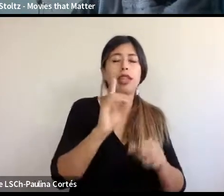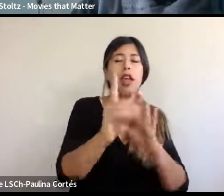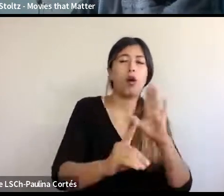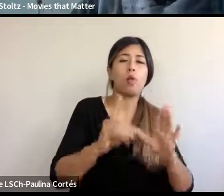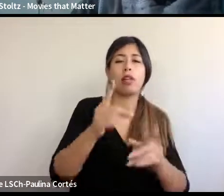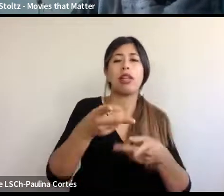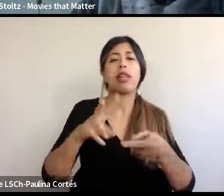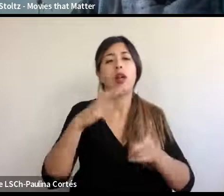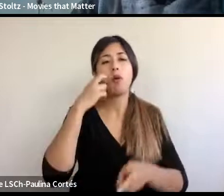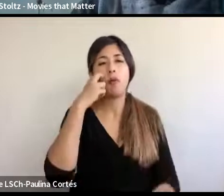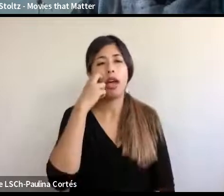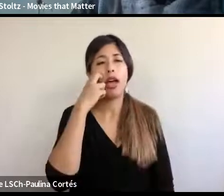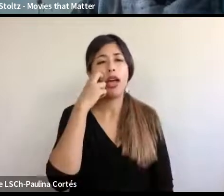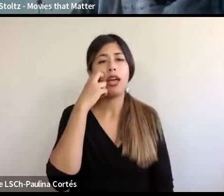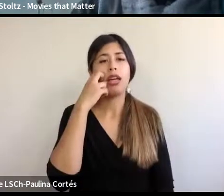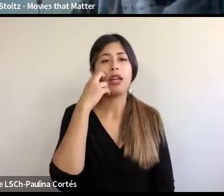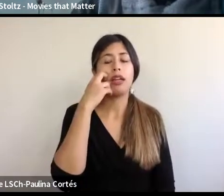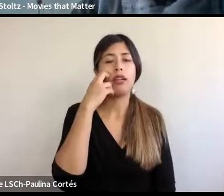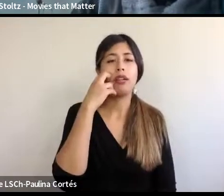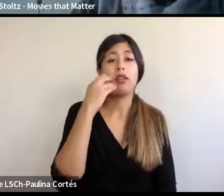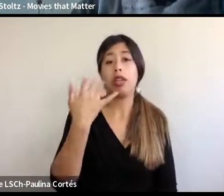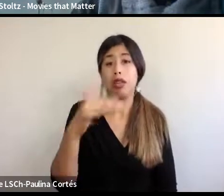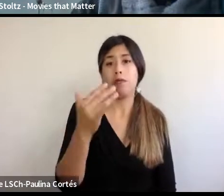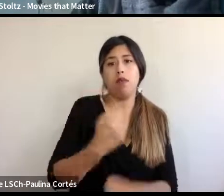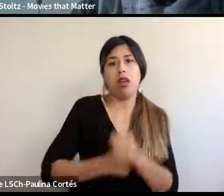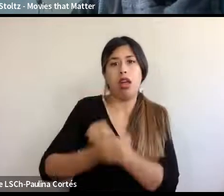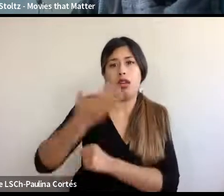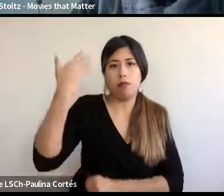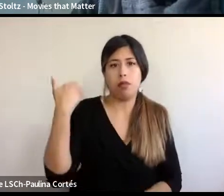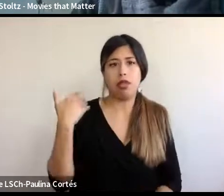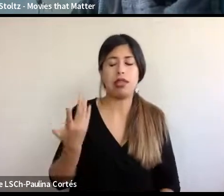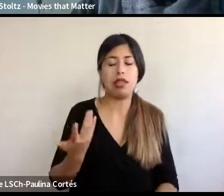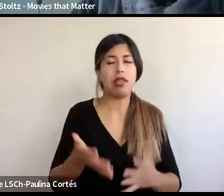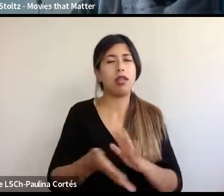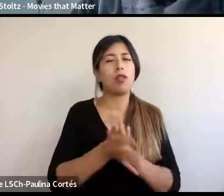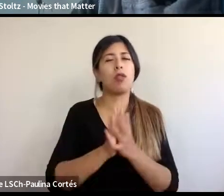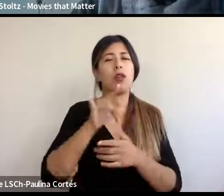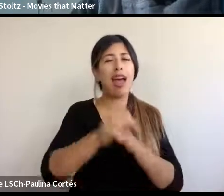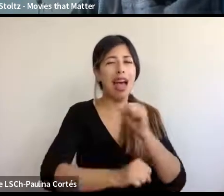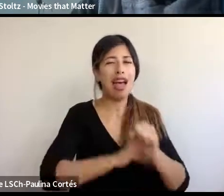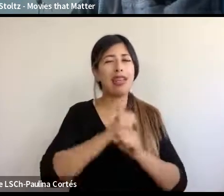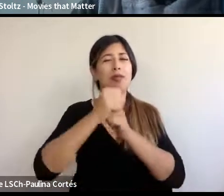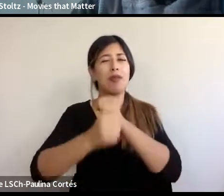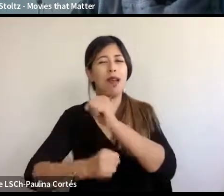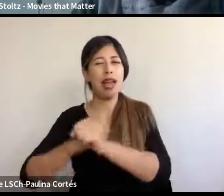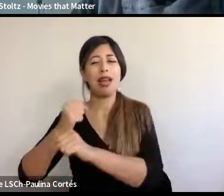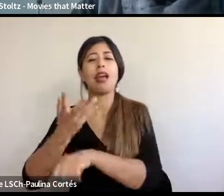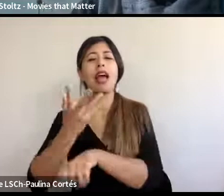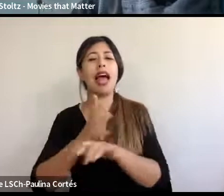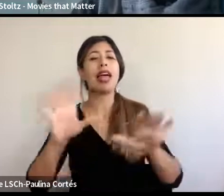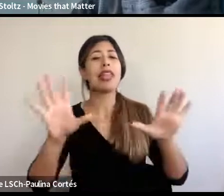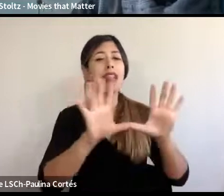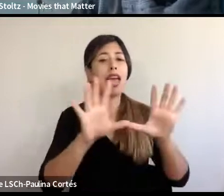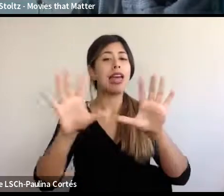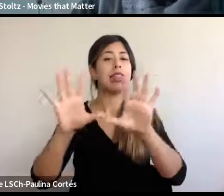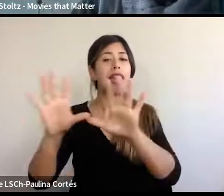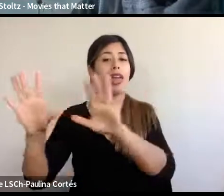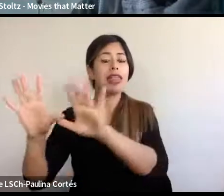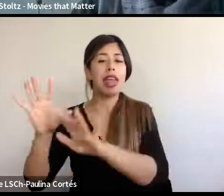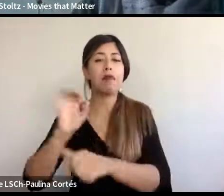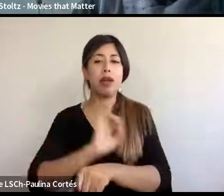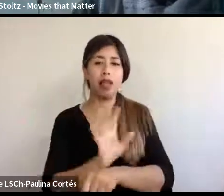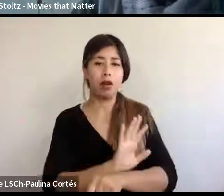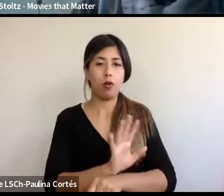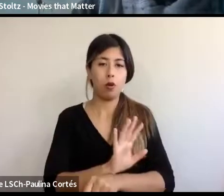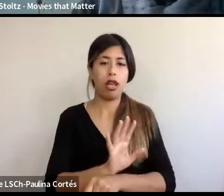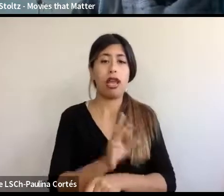these three competitions contain the 10 films every year. This won't be any reduction in competitive sections because